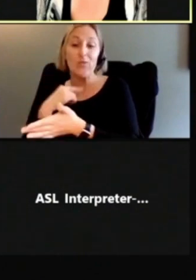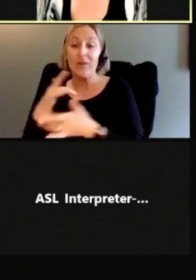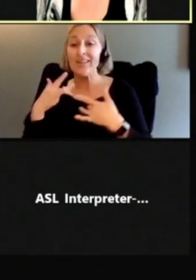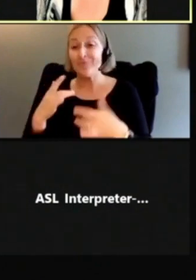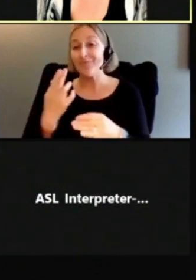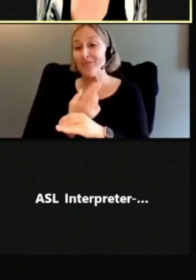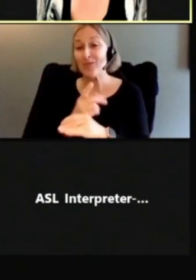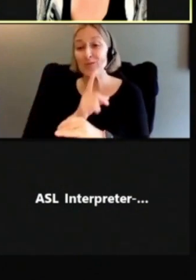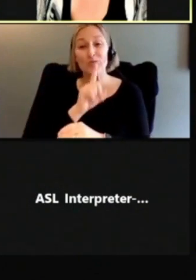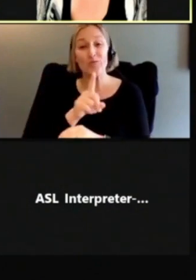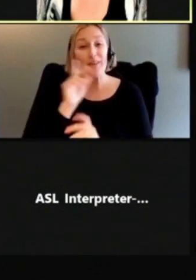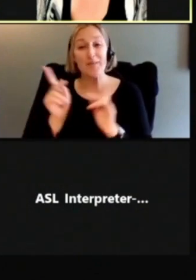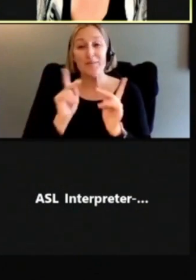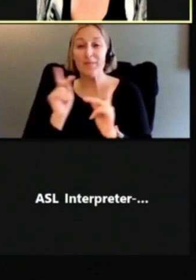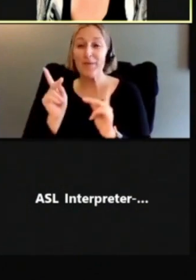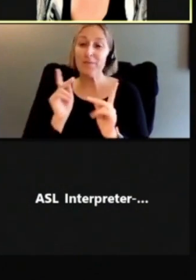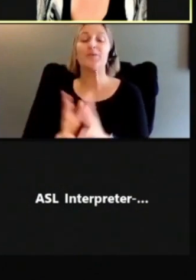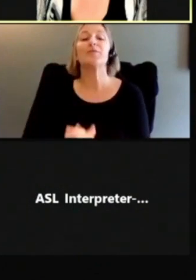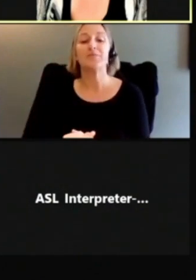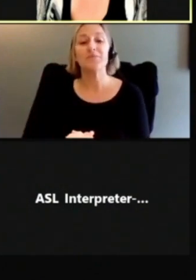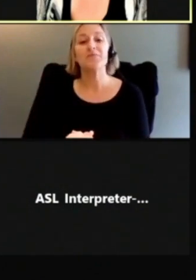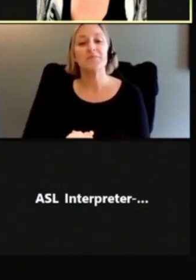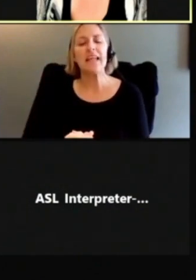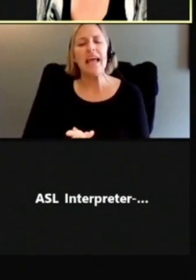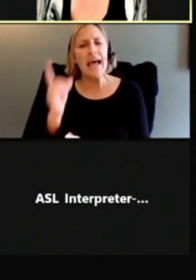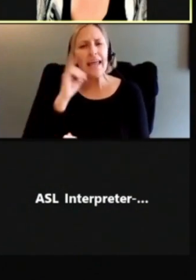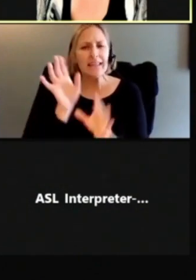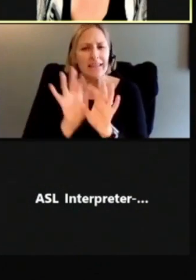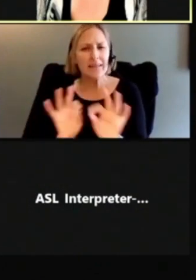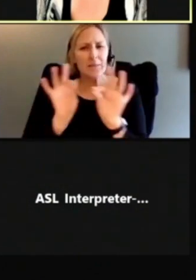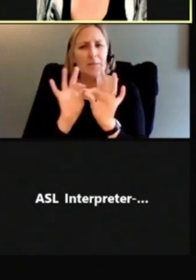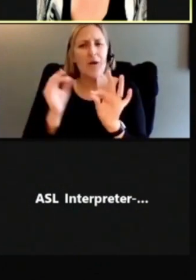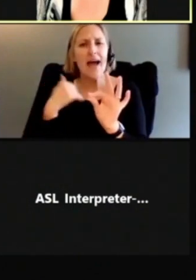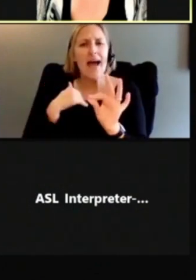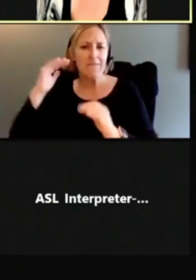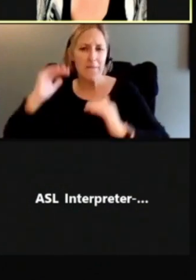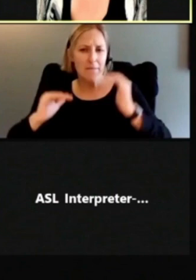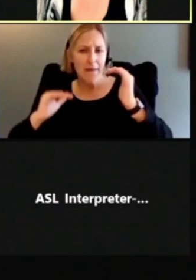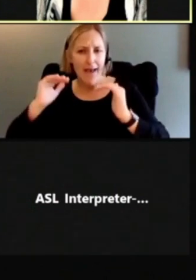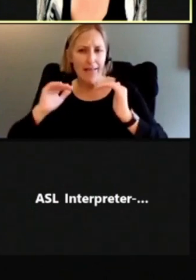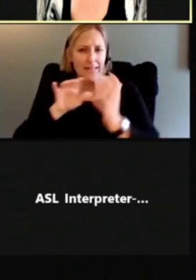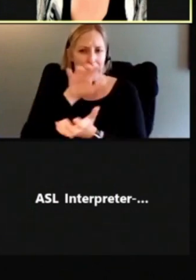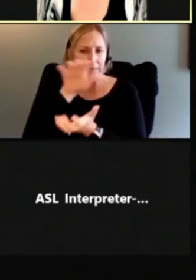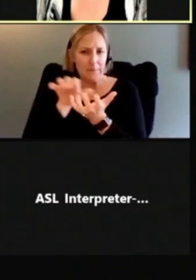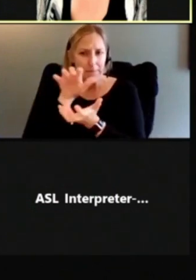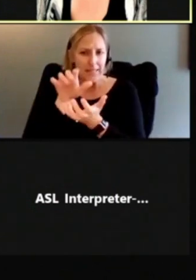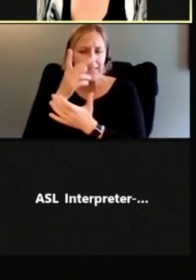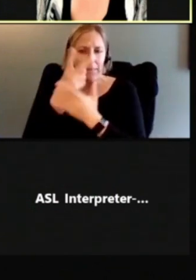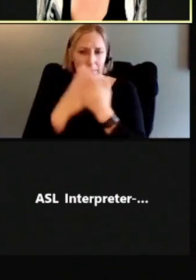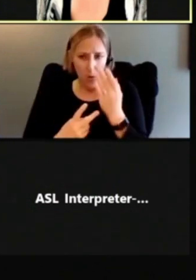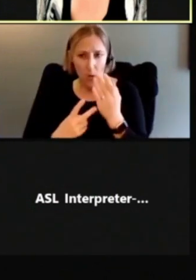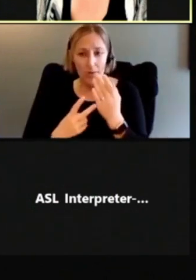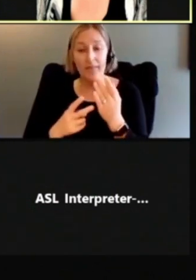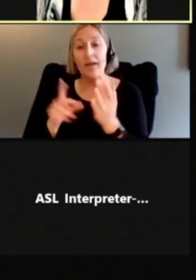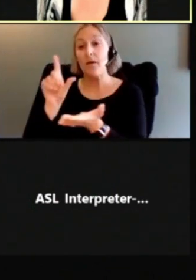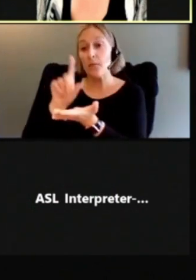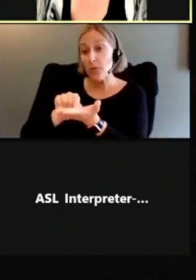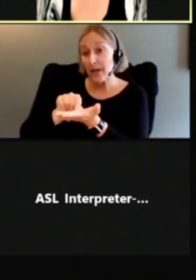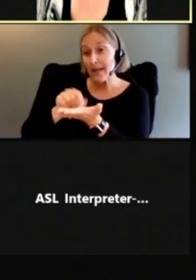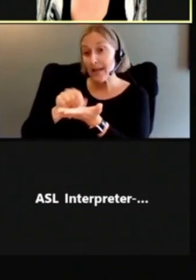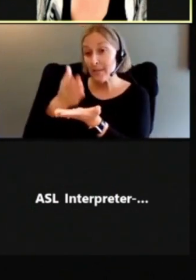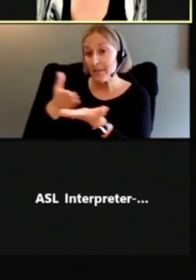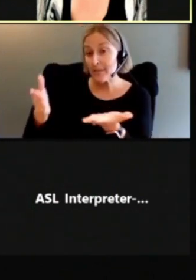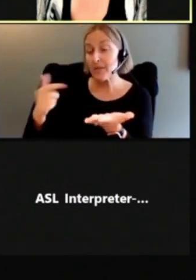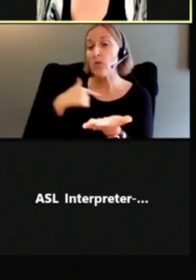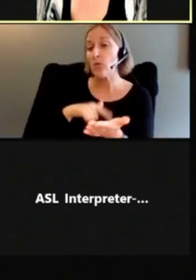they're not glossy and shiny. I think it's important to have a balance of both. And in our print materials, we do that. We do use